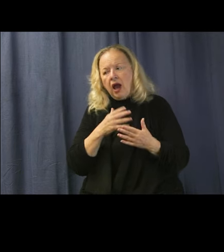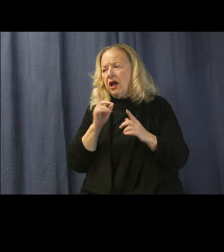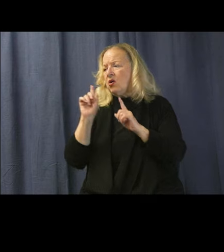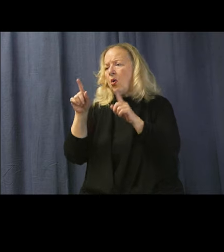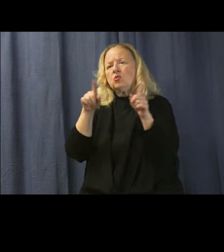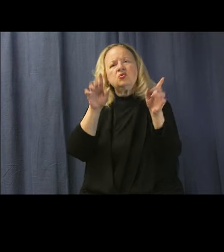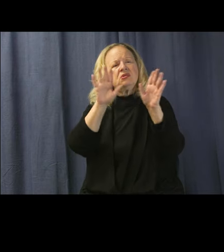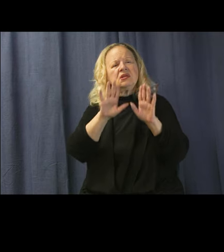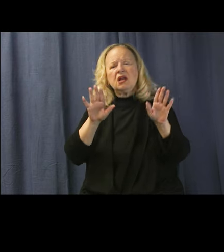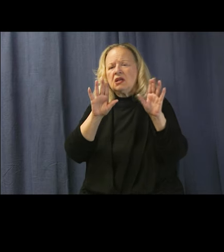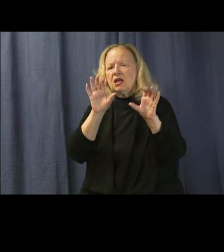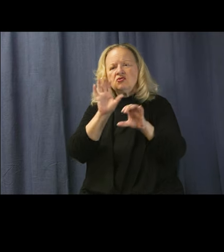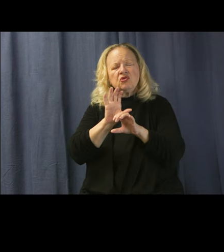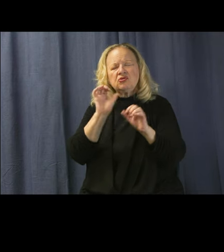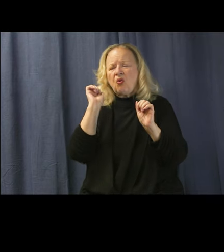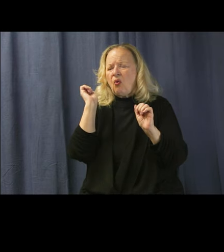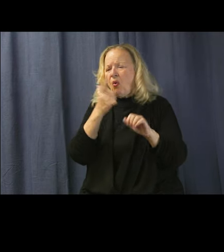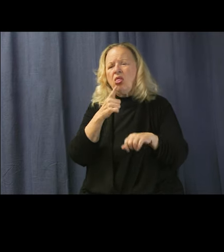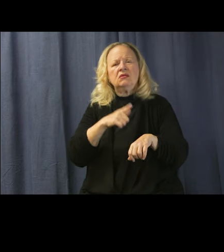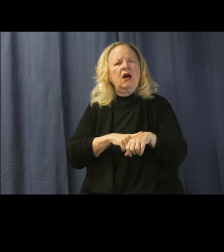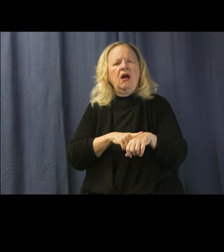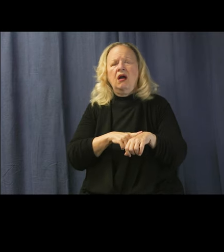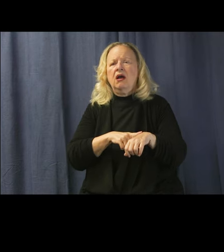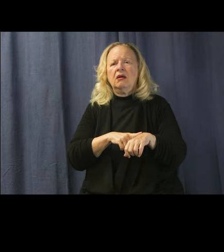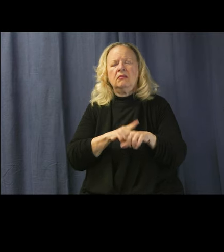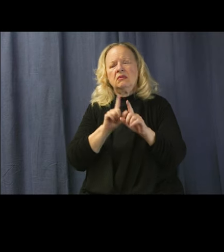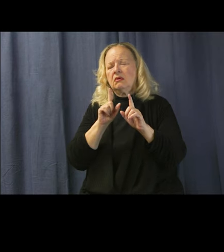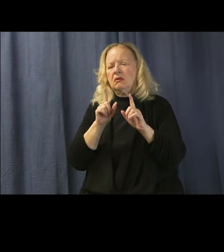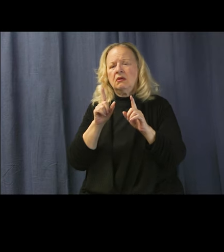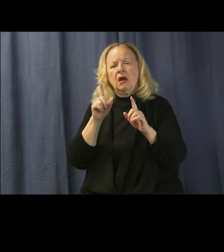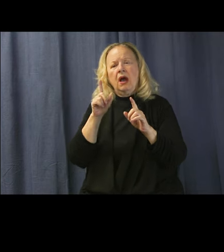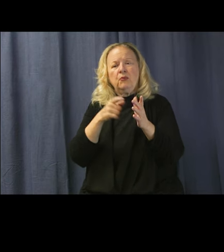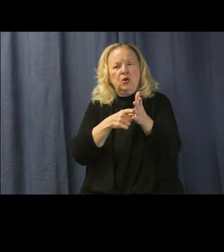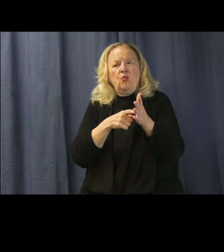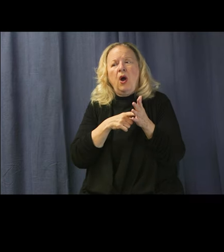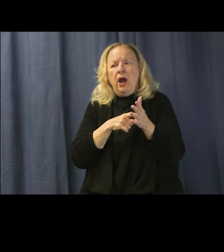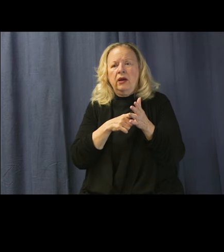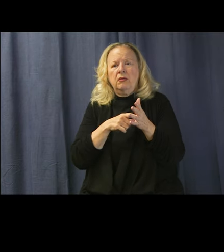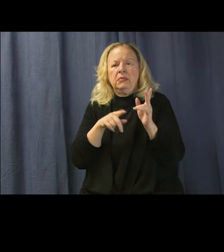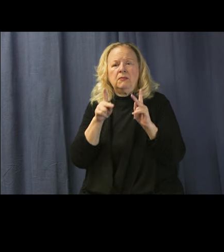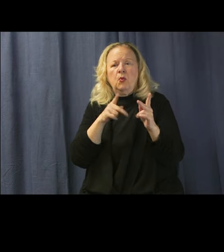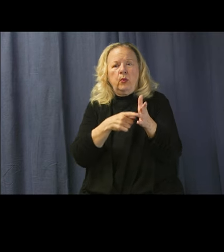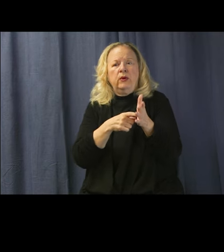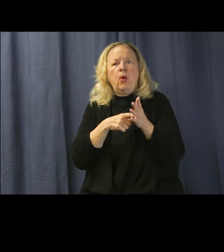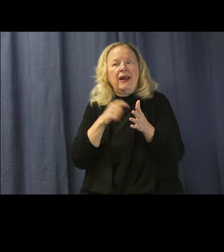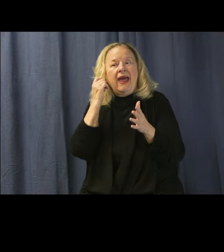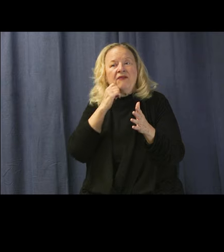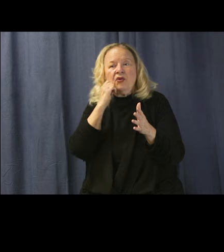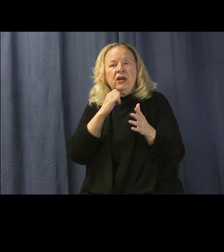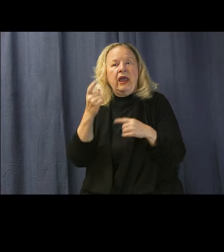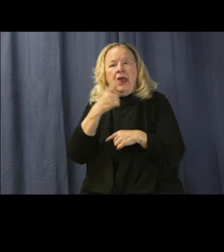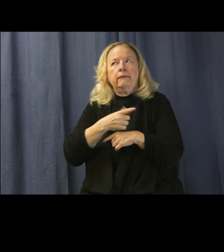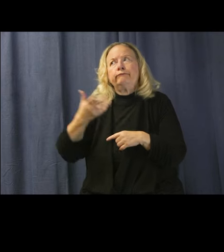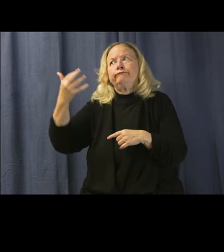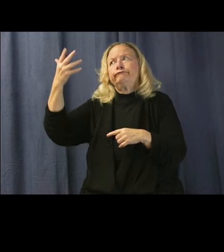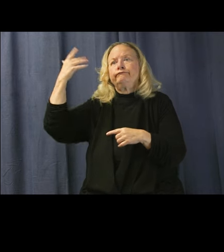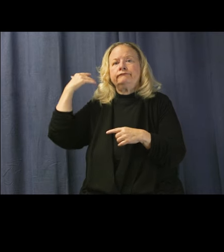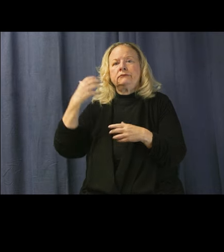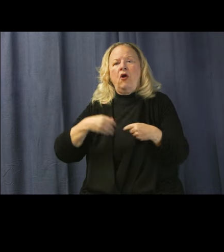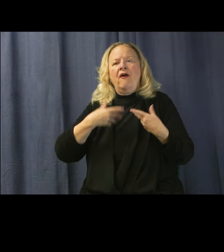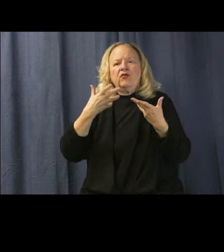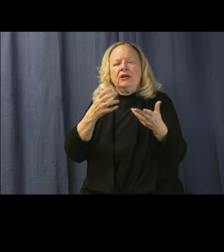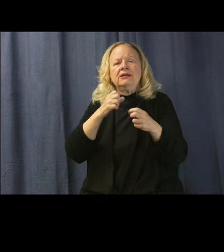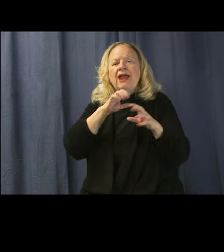all the time on Sunday. As a matter of fact, they were required to be in the temple every day of the week to do offerings. So